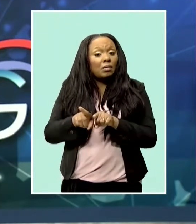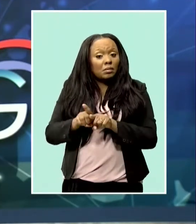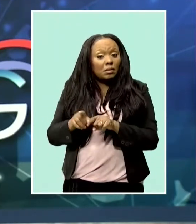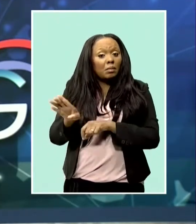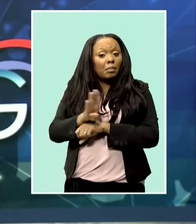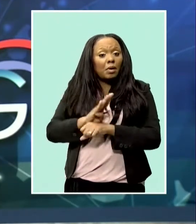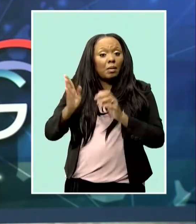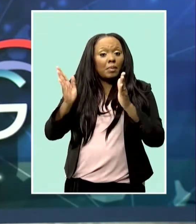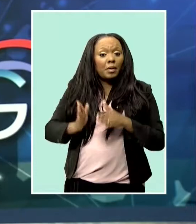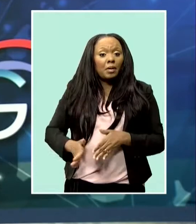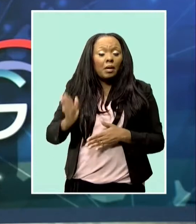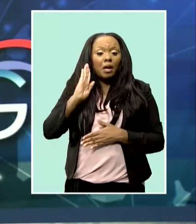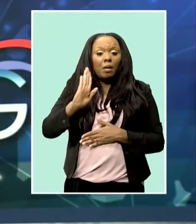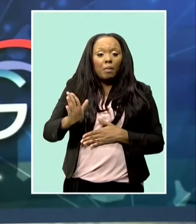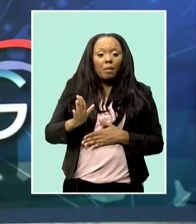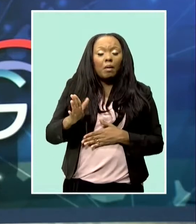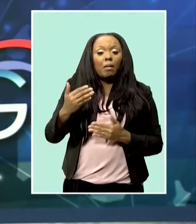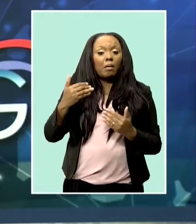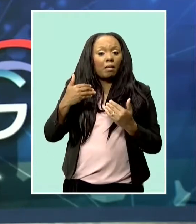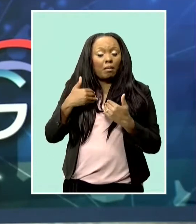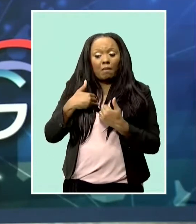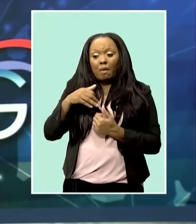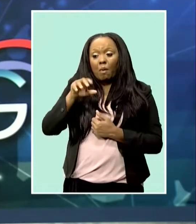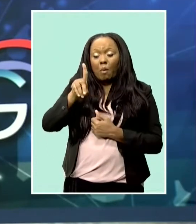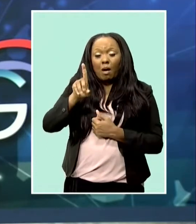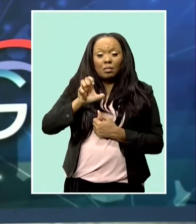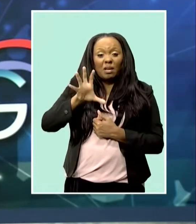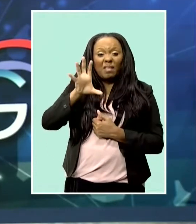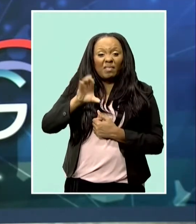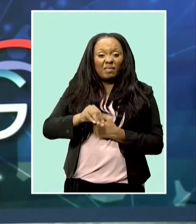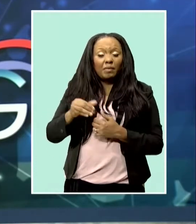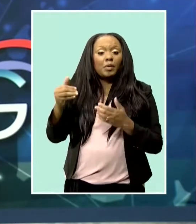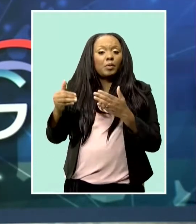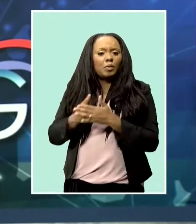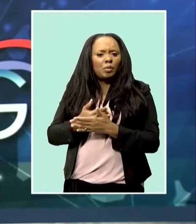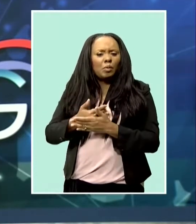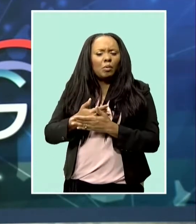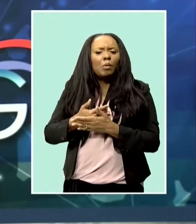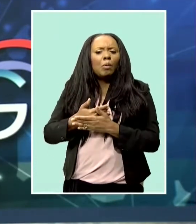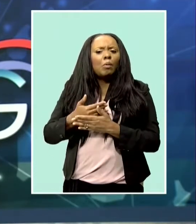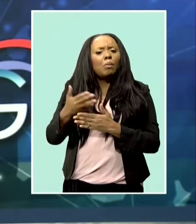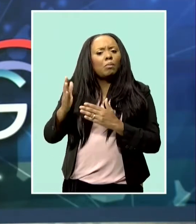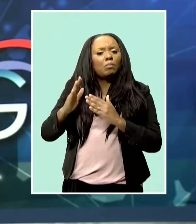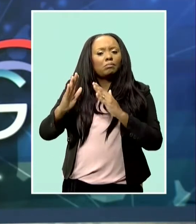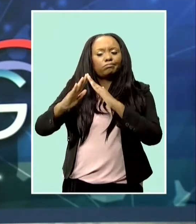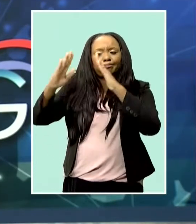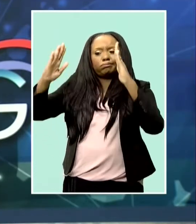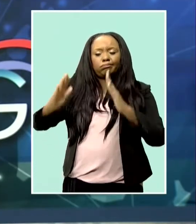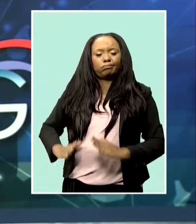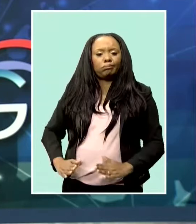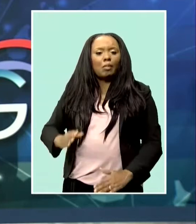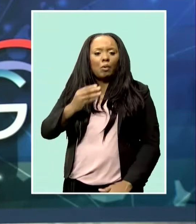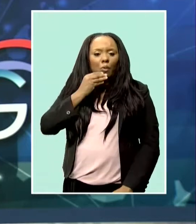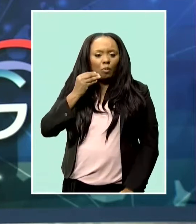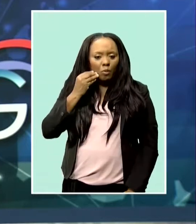steel homes being constructed by government. Minister Sutherland notes that of the remaining